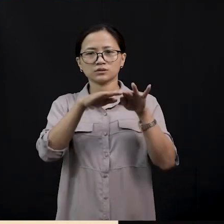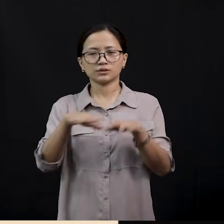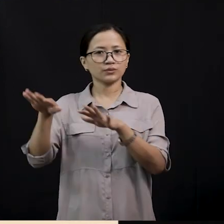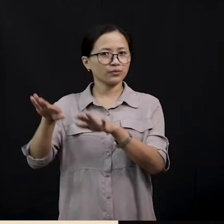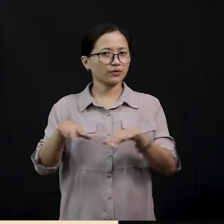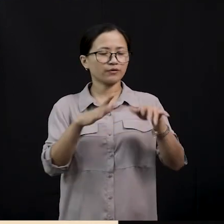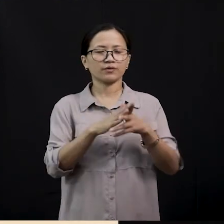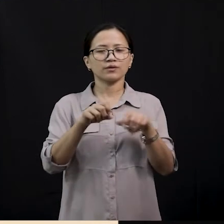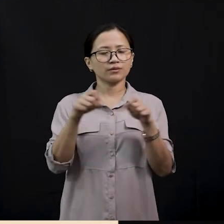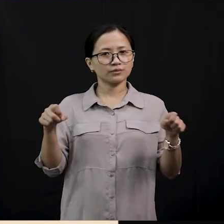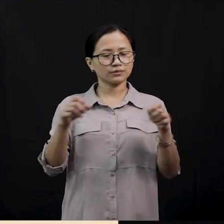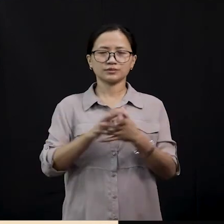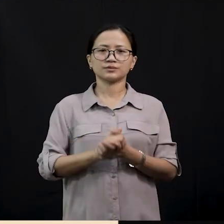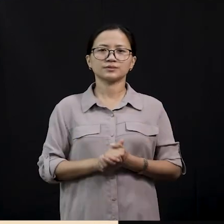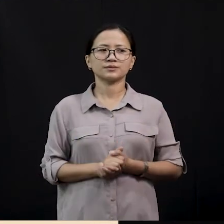waywardly. And